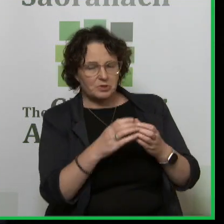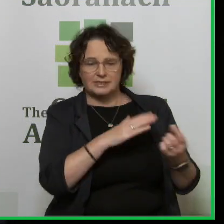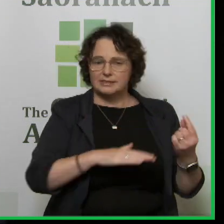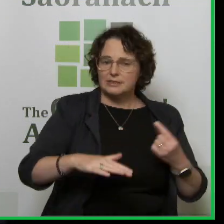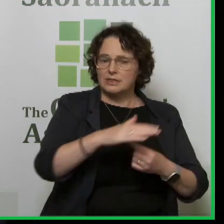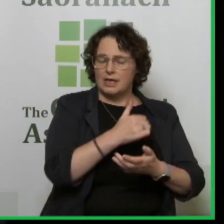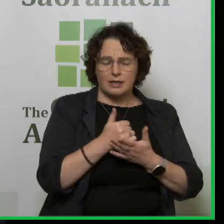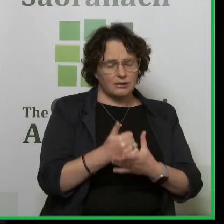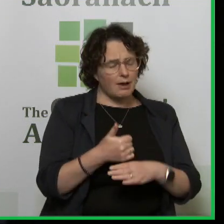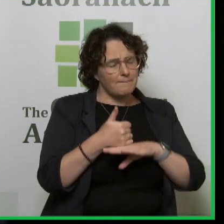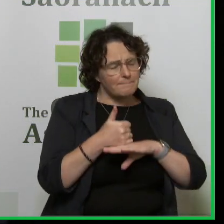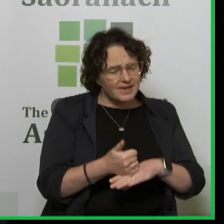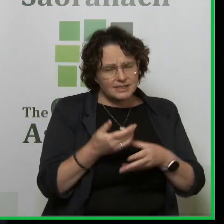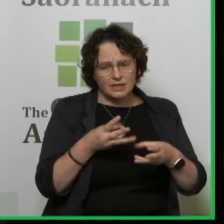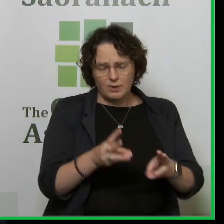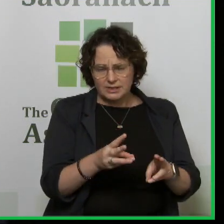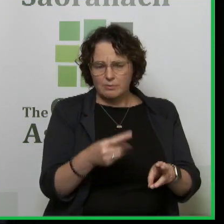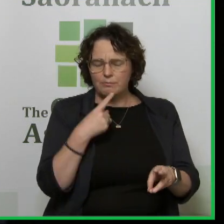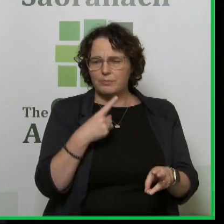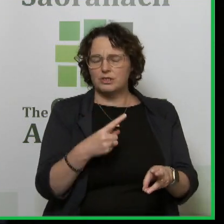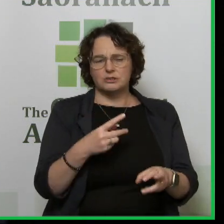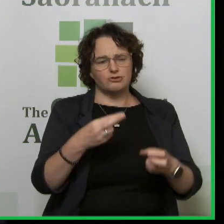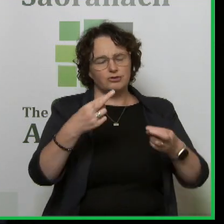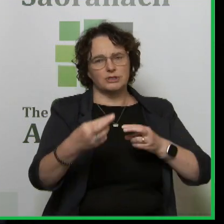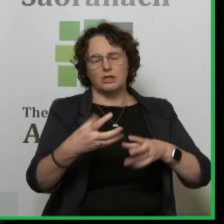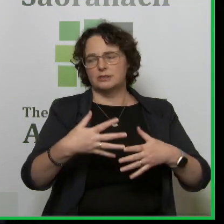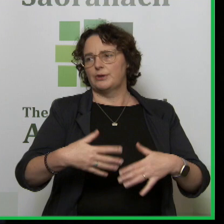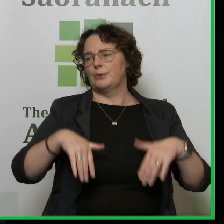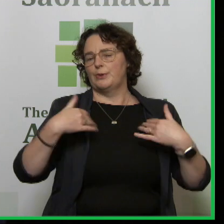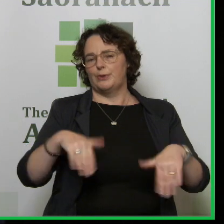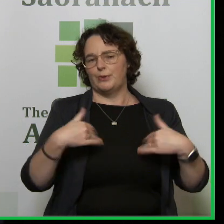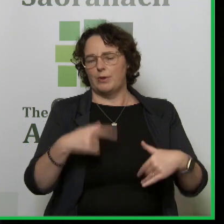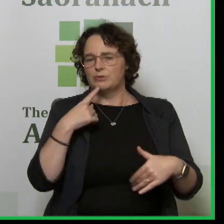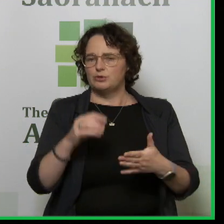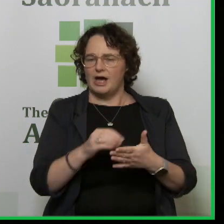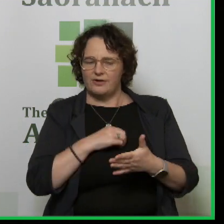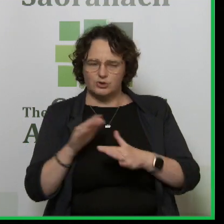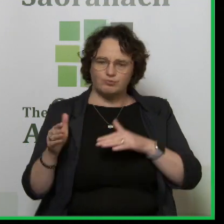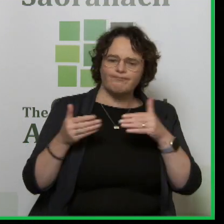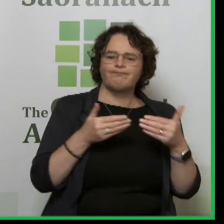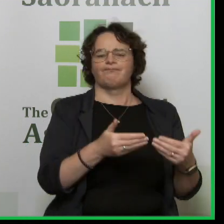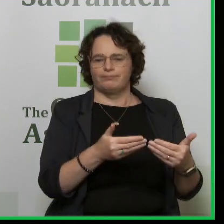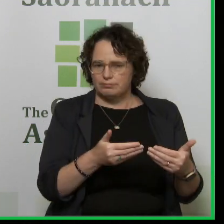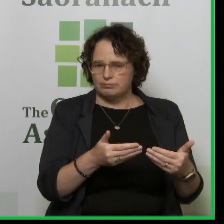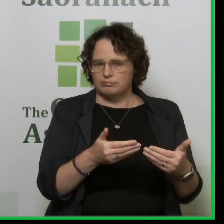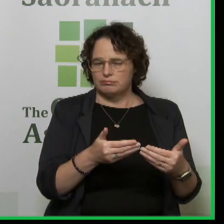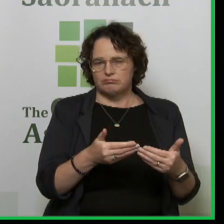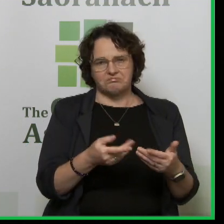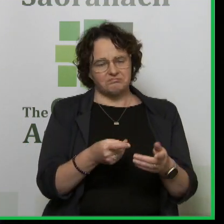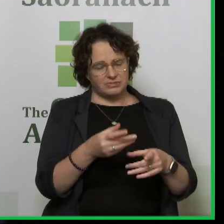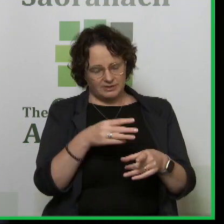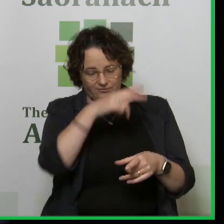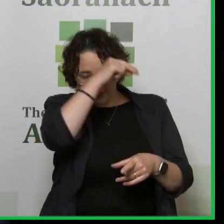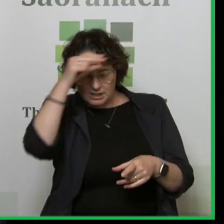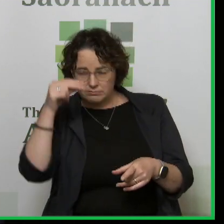it has amazing results. But you need to put the capacity in. And the evidence for that ranges from the